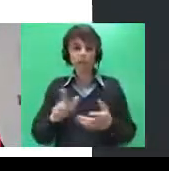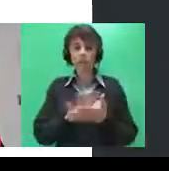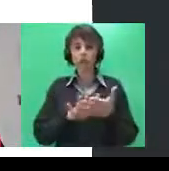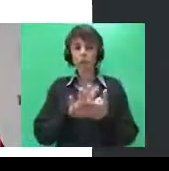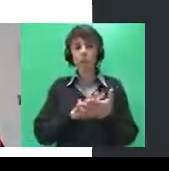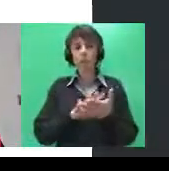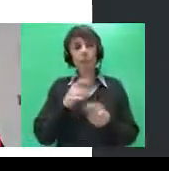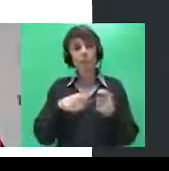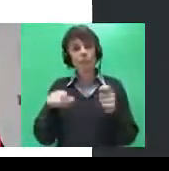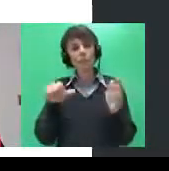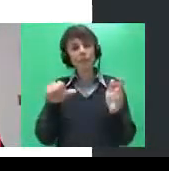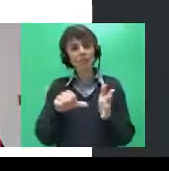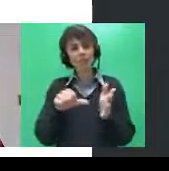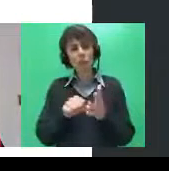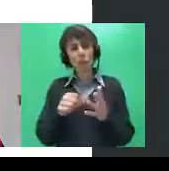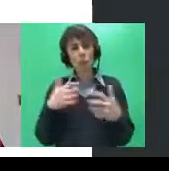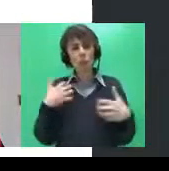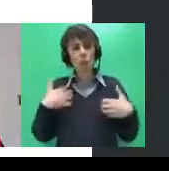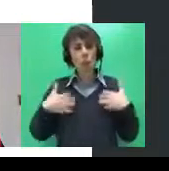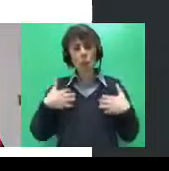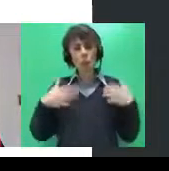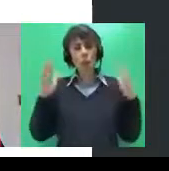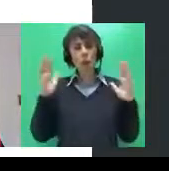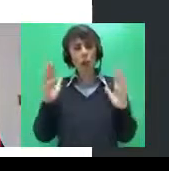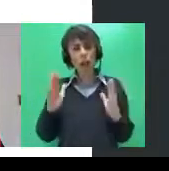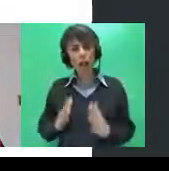picture in this graph. The next slide, please.